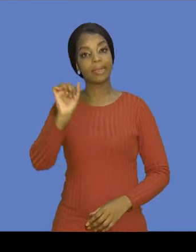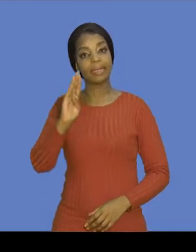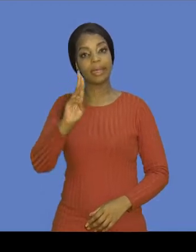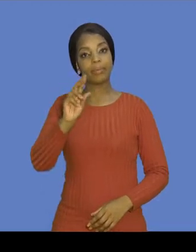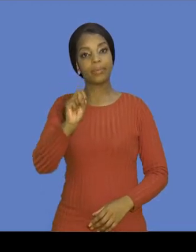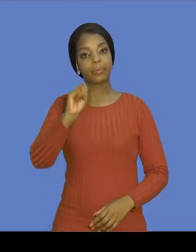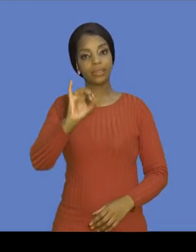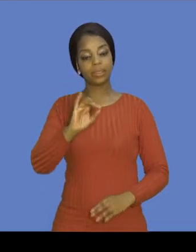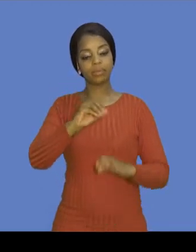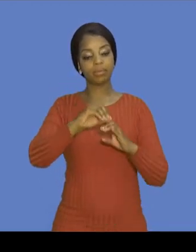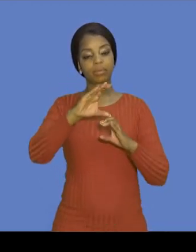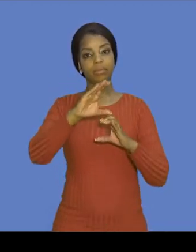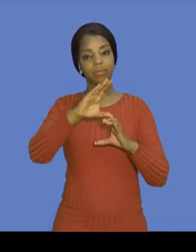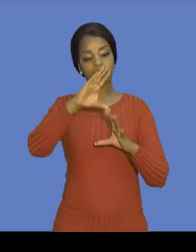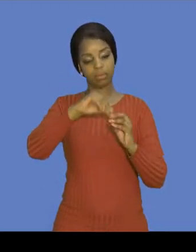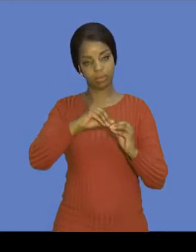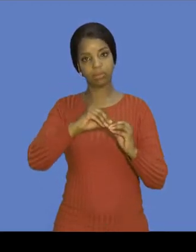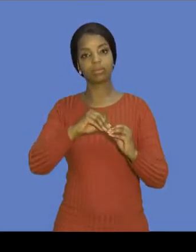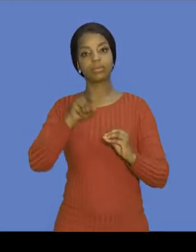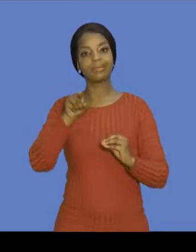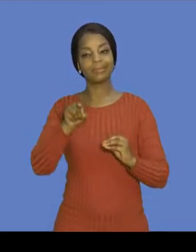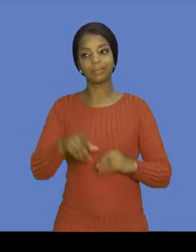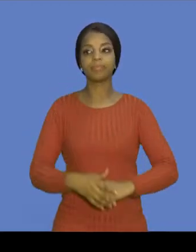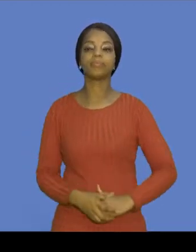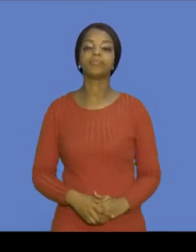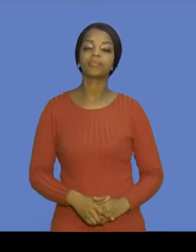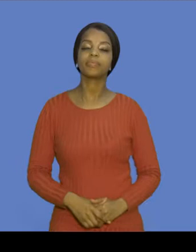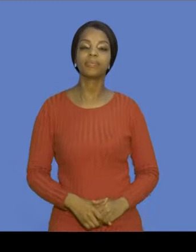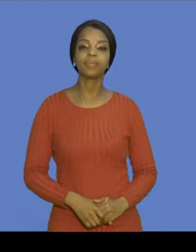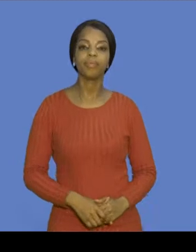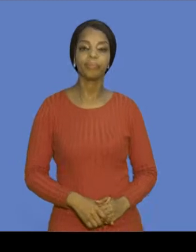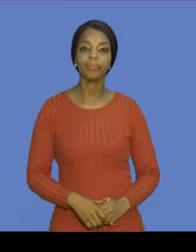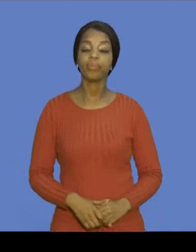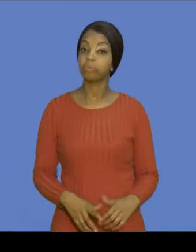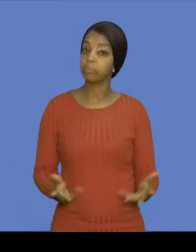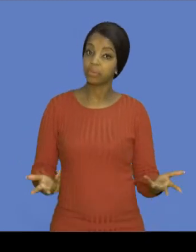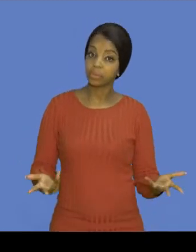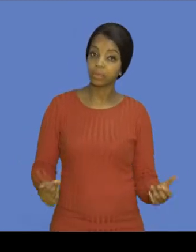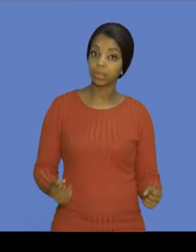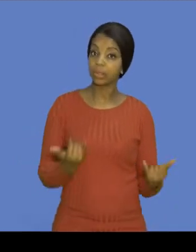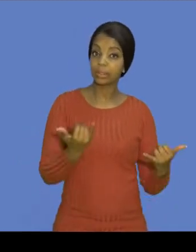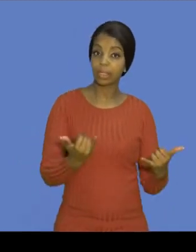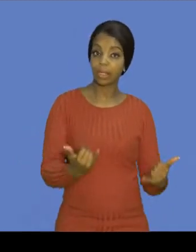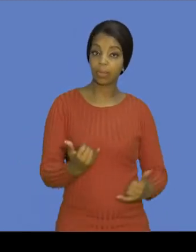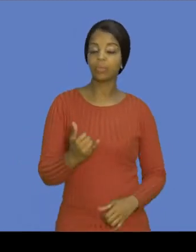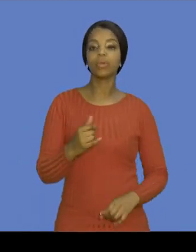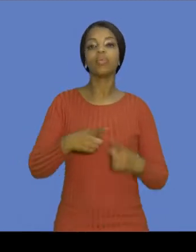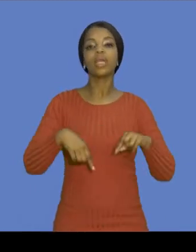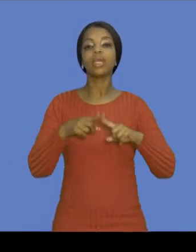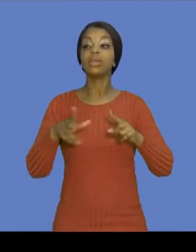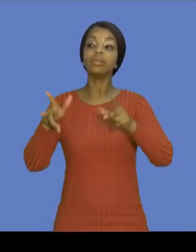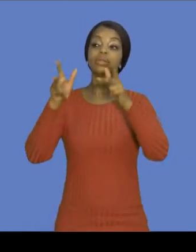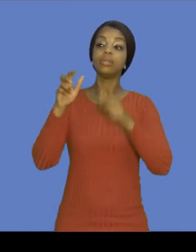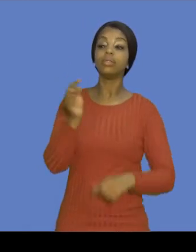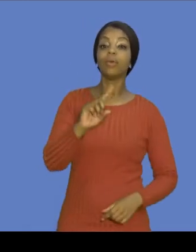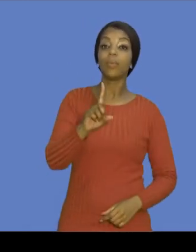about with the previous example that we did with the calculation that we are doing. So the big idea here is,